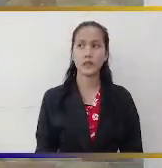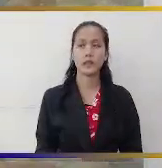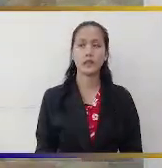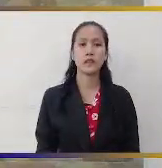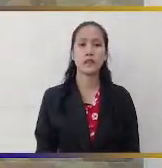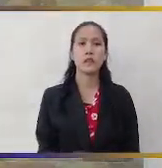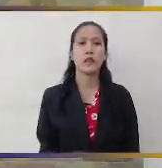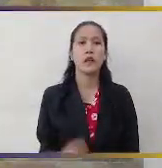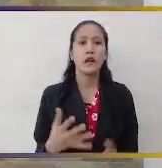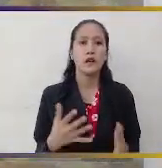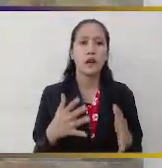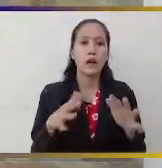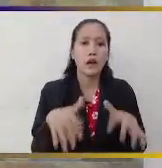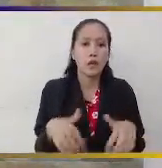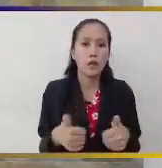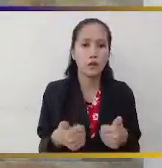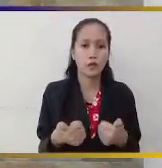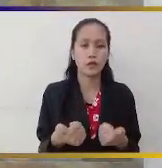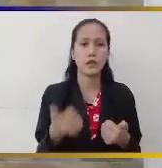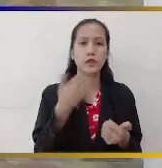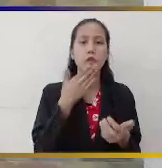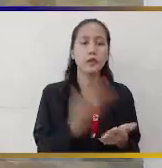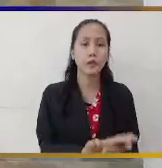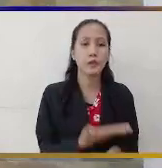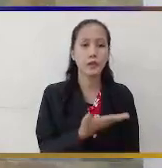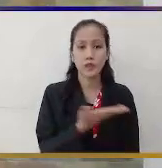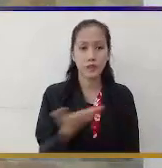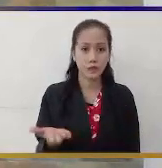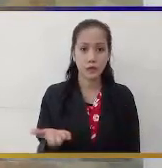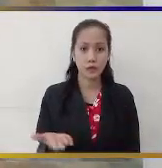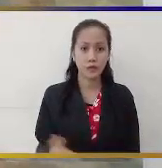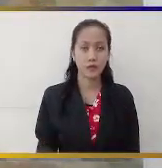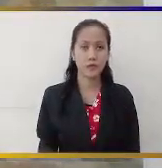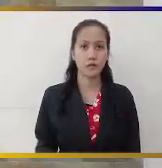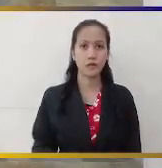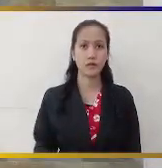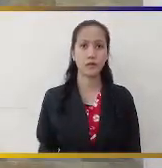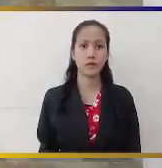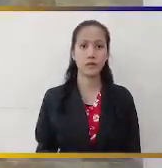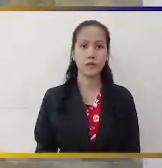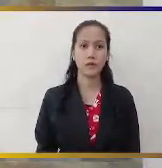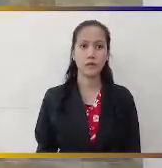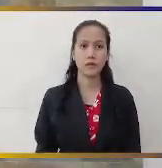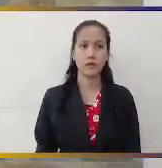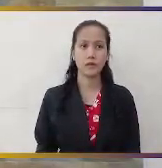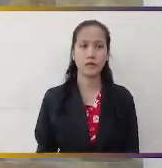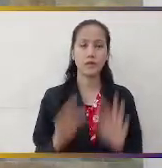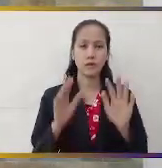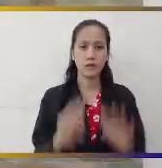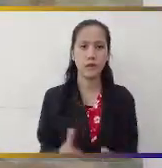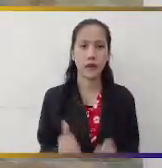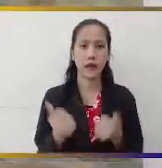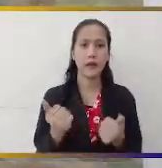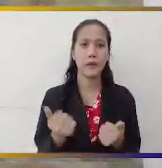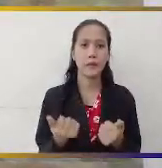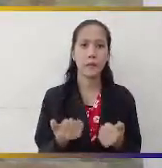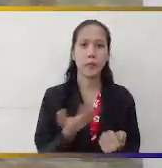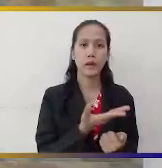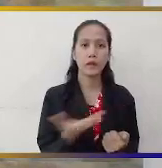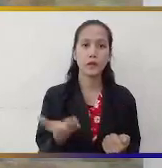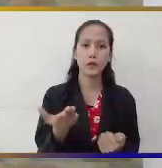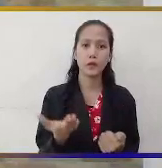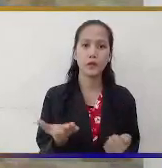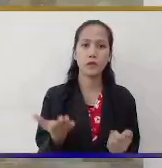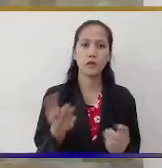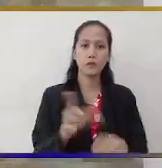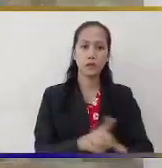were, hindi gawa, no matter how religious you were, hindi relayan, no matter how deep into the church you were,